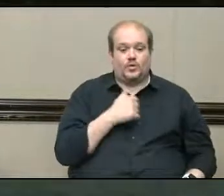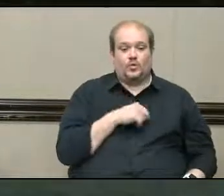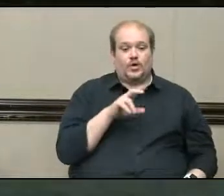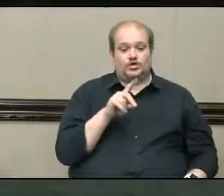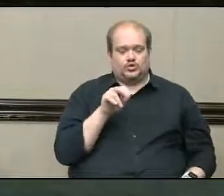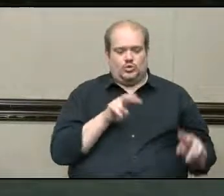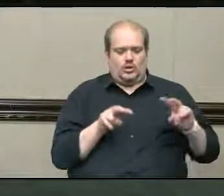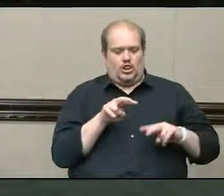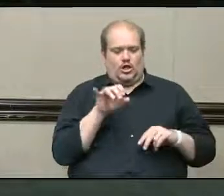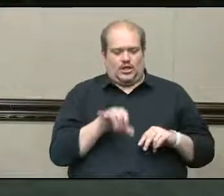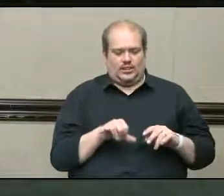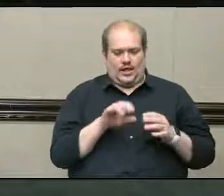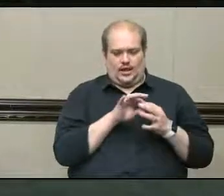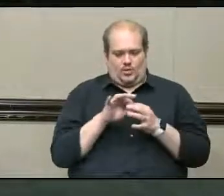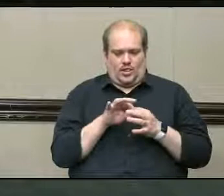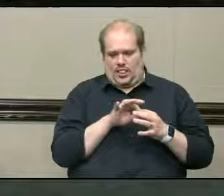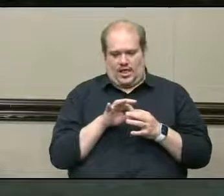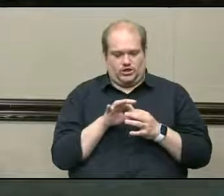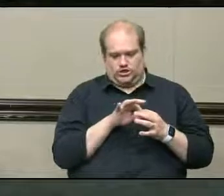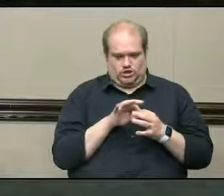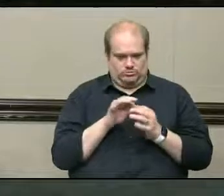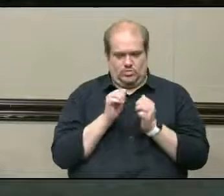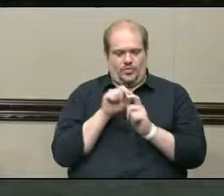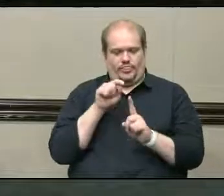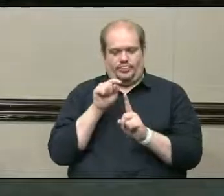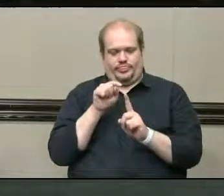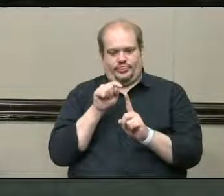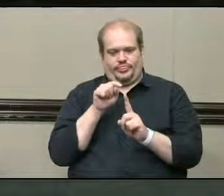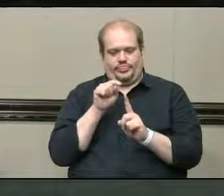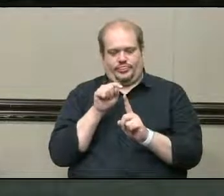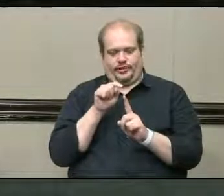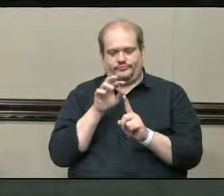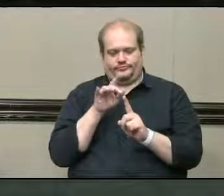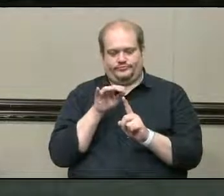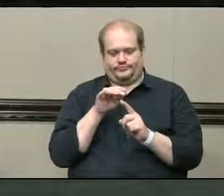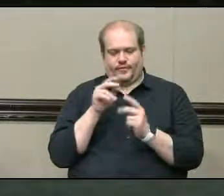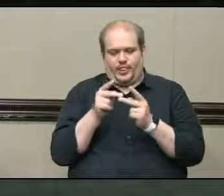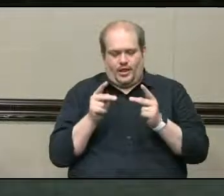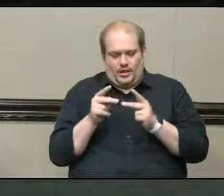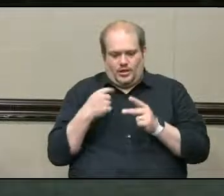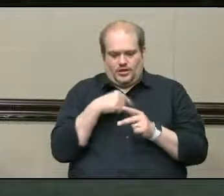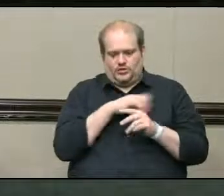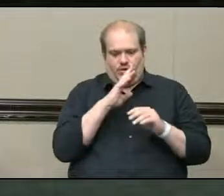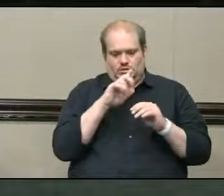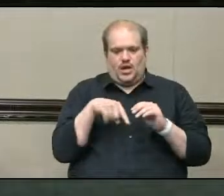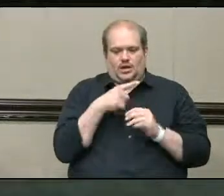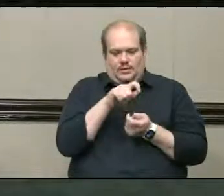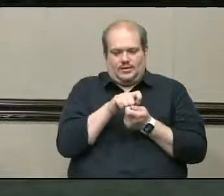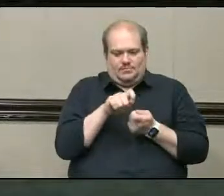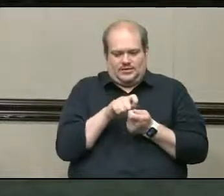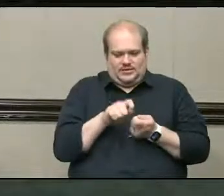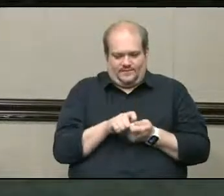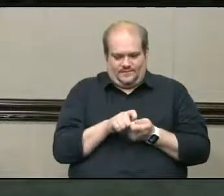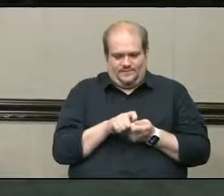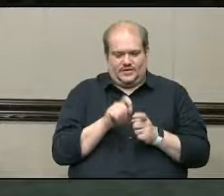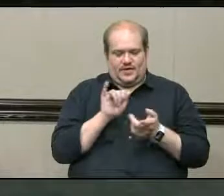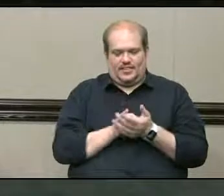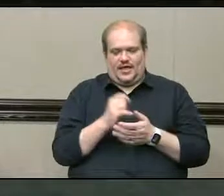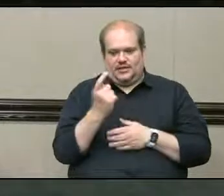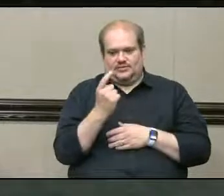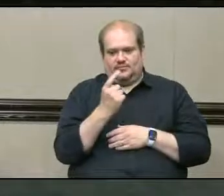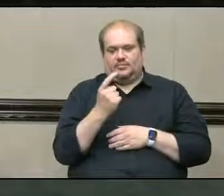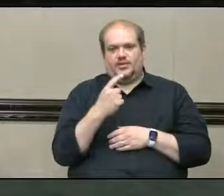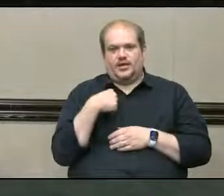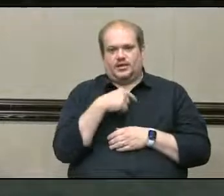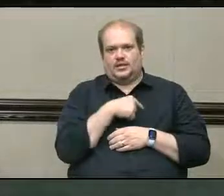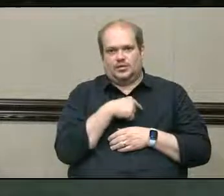do look at that in relationship to the location that we're talking about specifically. It's something that